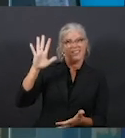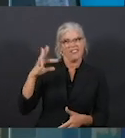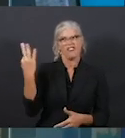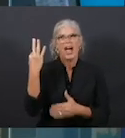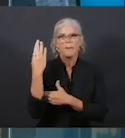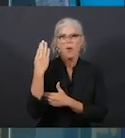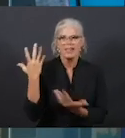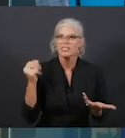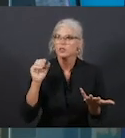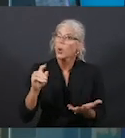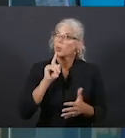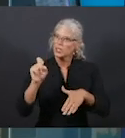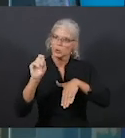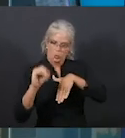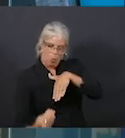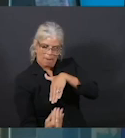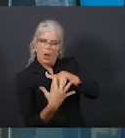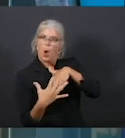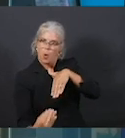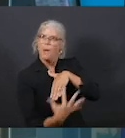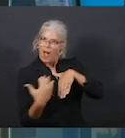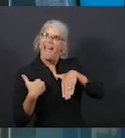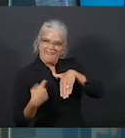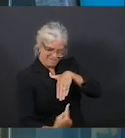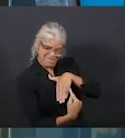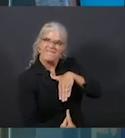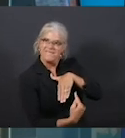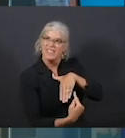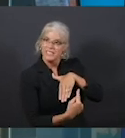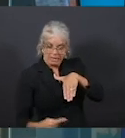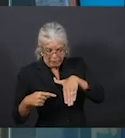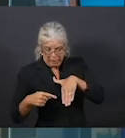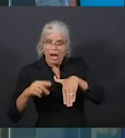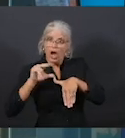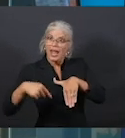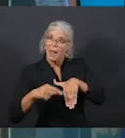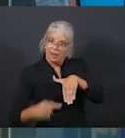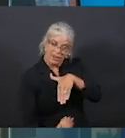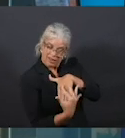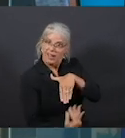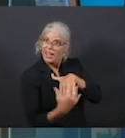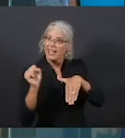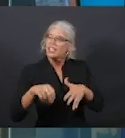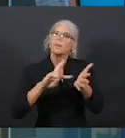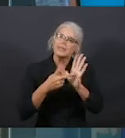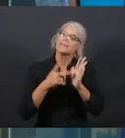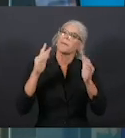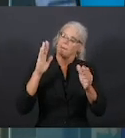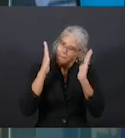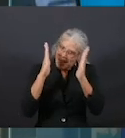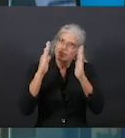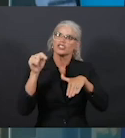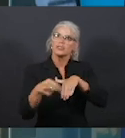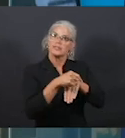tropical storm, and hurricane warnings mean that these impacts are likely expected in the next 36 hours, and we already have those